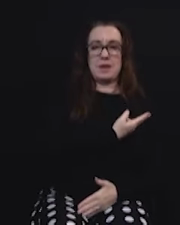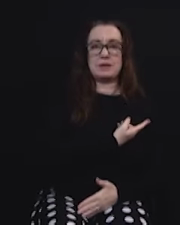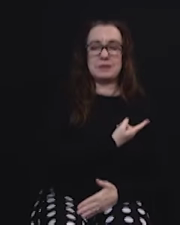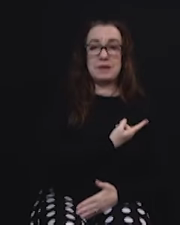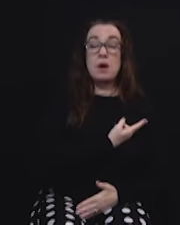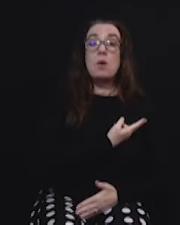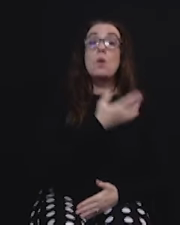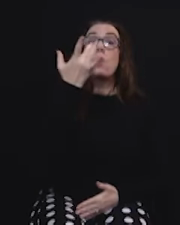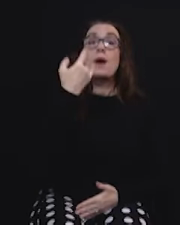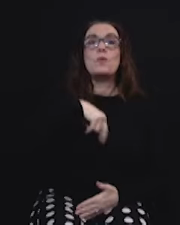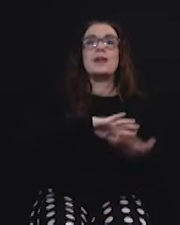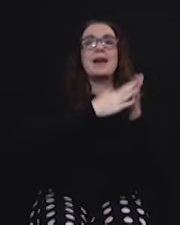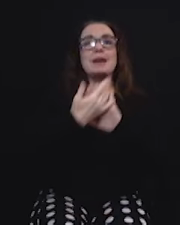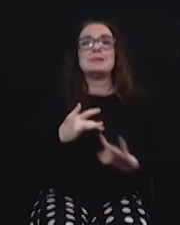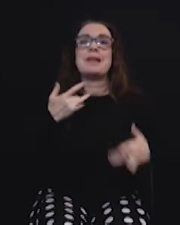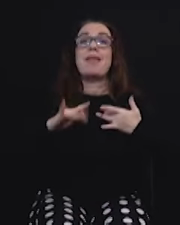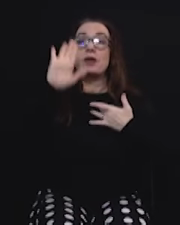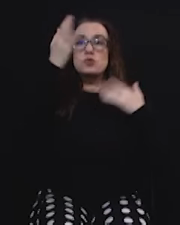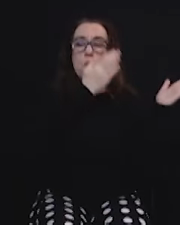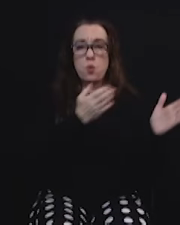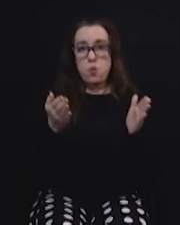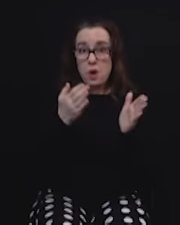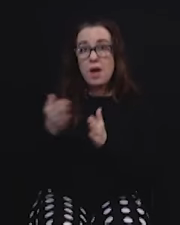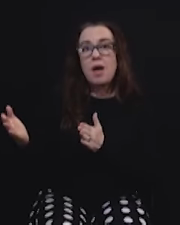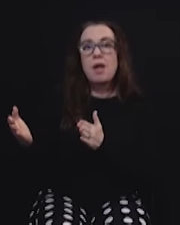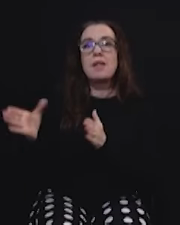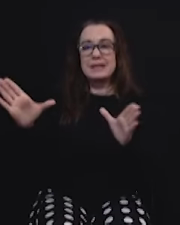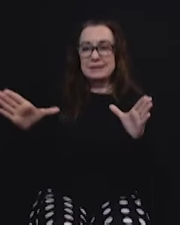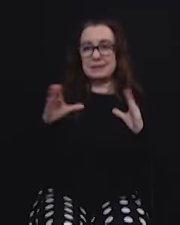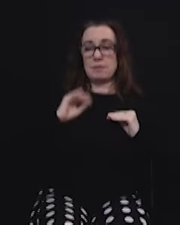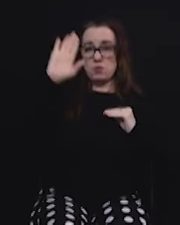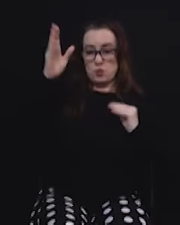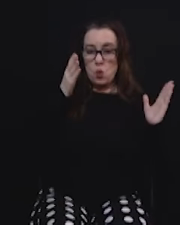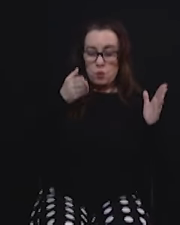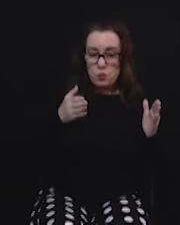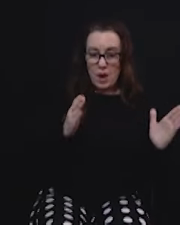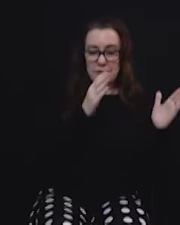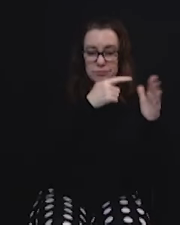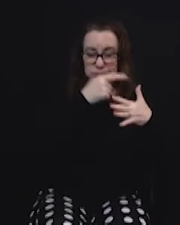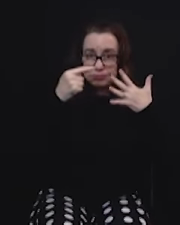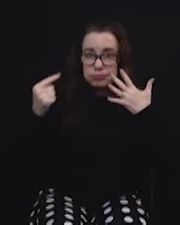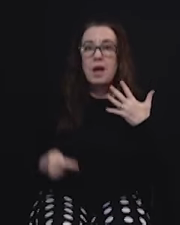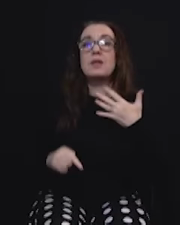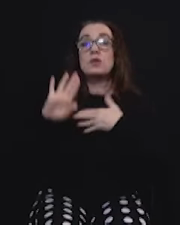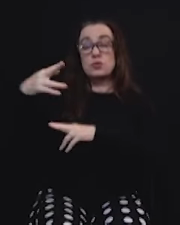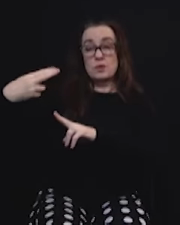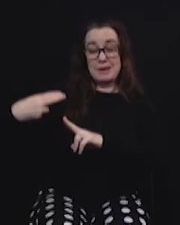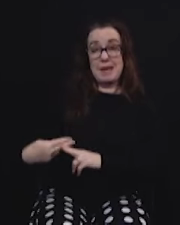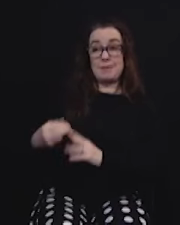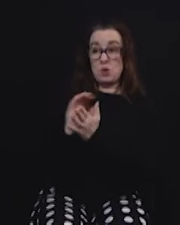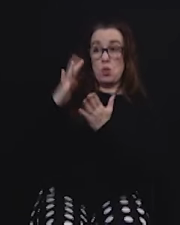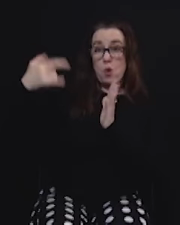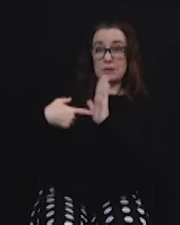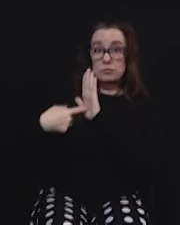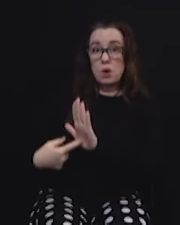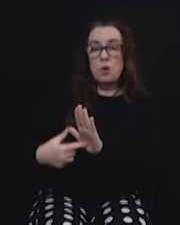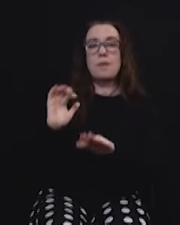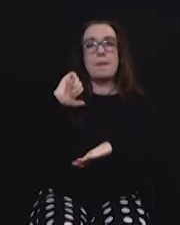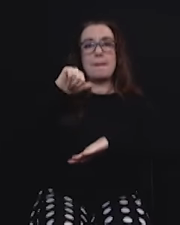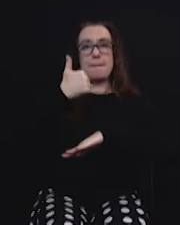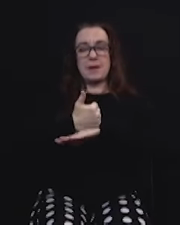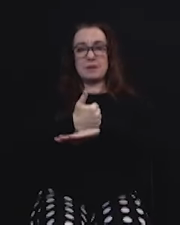we may delight in your will and walk in your ways to the glory of your name. Amen.